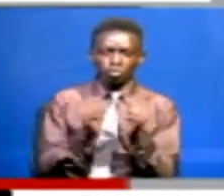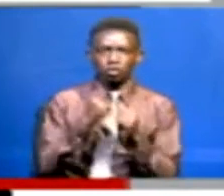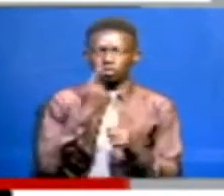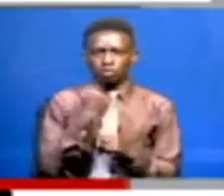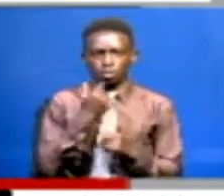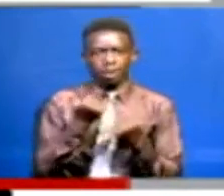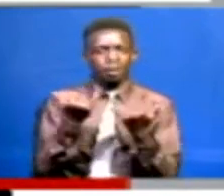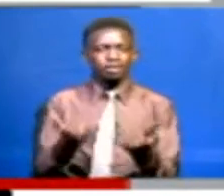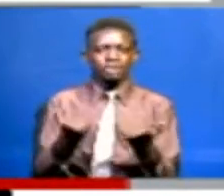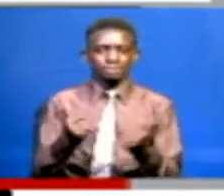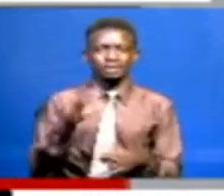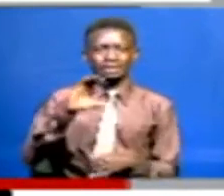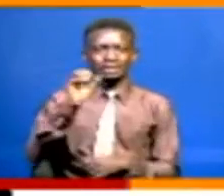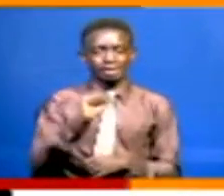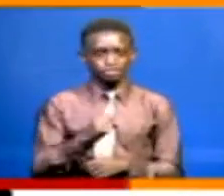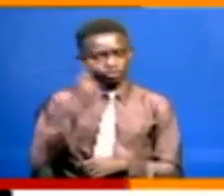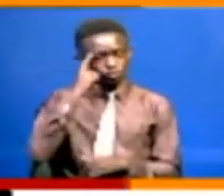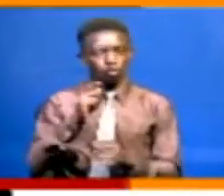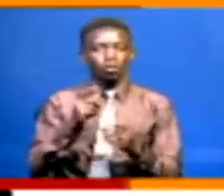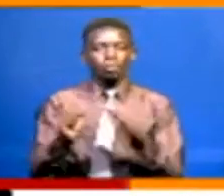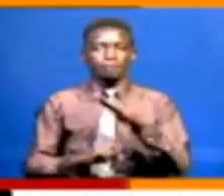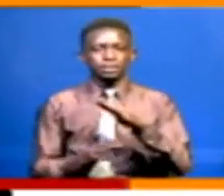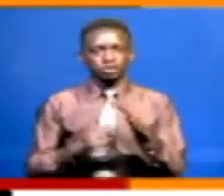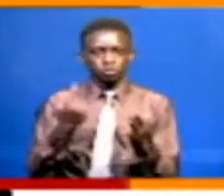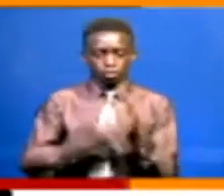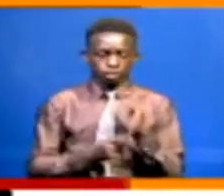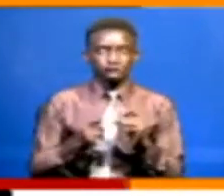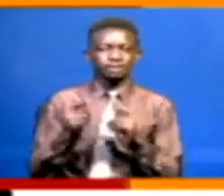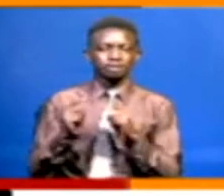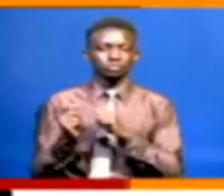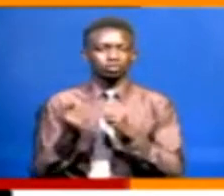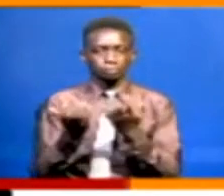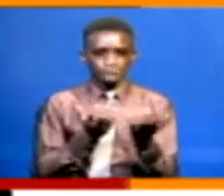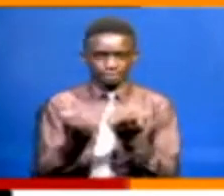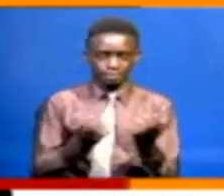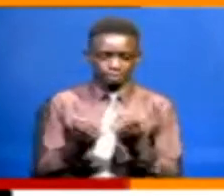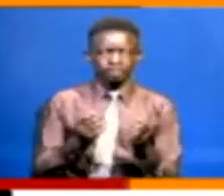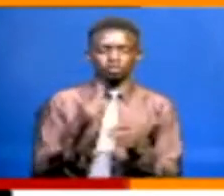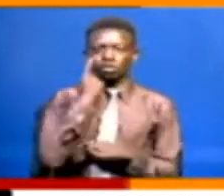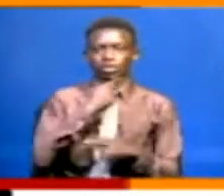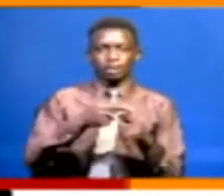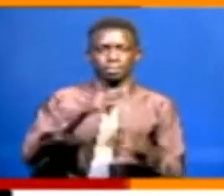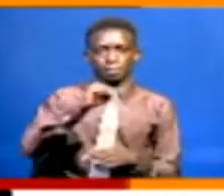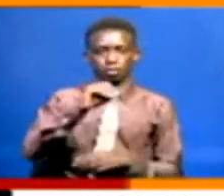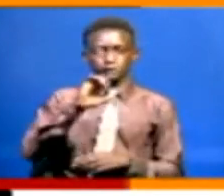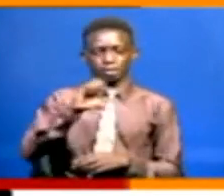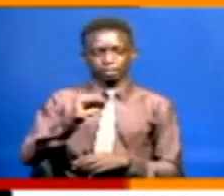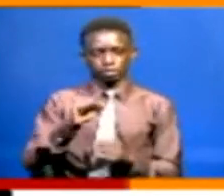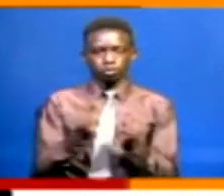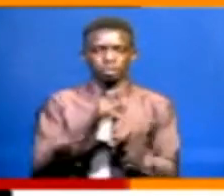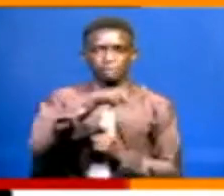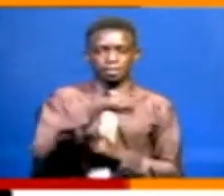current CS of the Ministry of Trade and Investment, that is Moses Kuria, and also the PS of ICT. There,